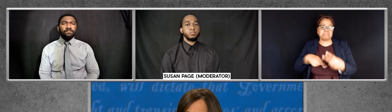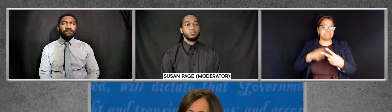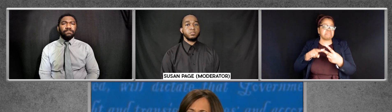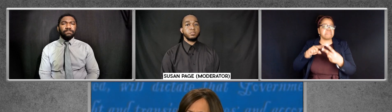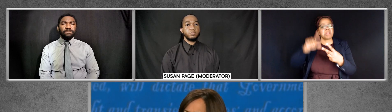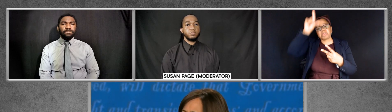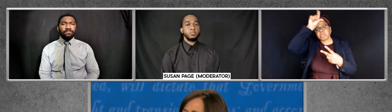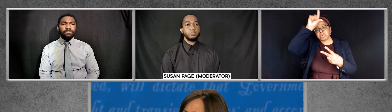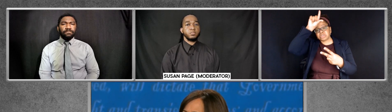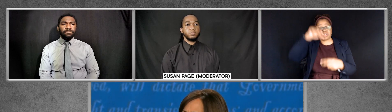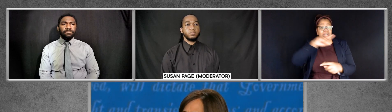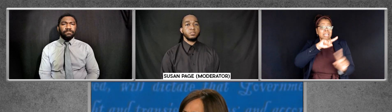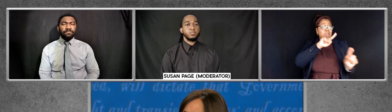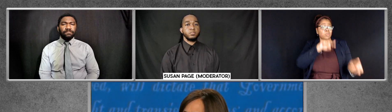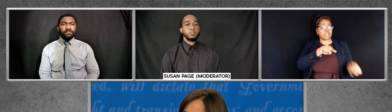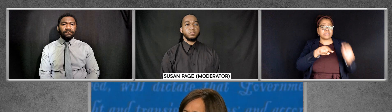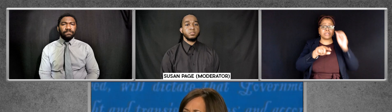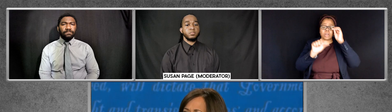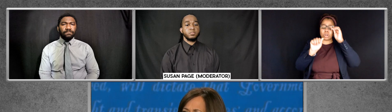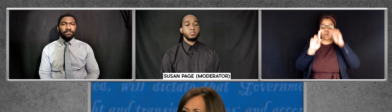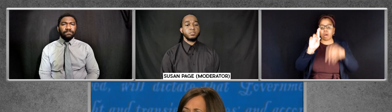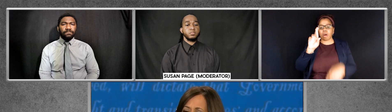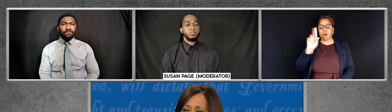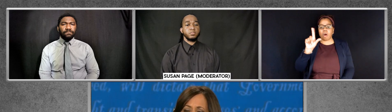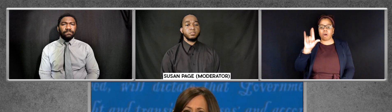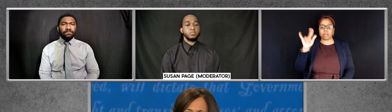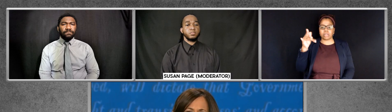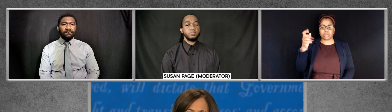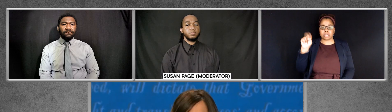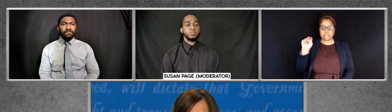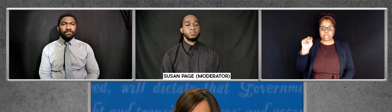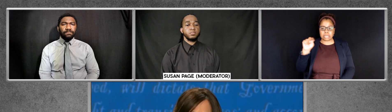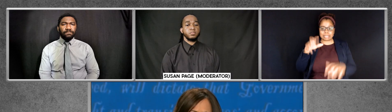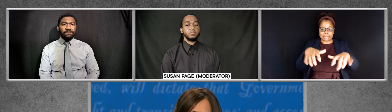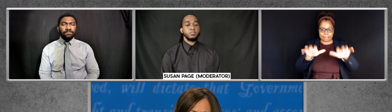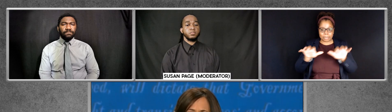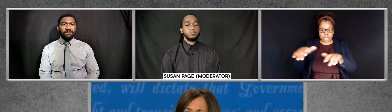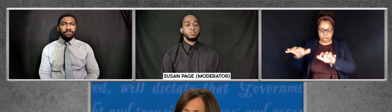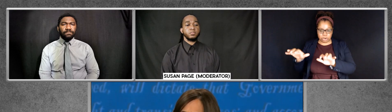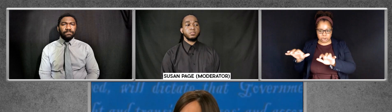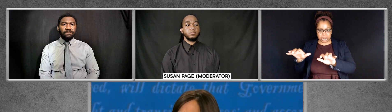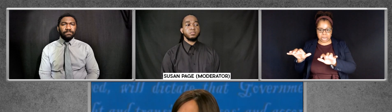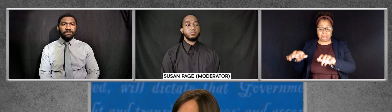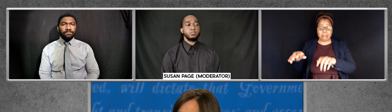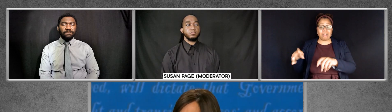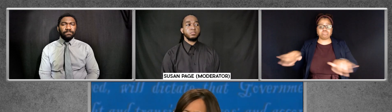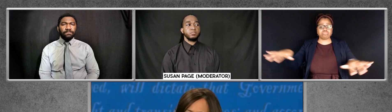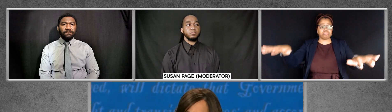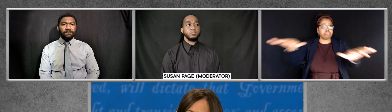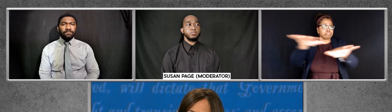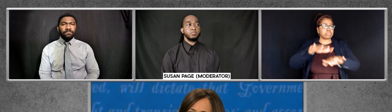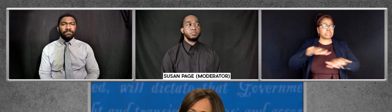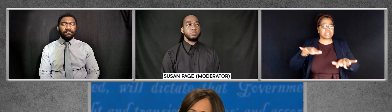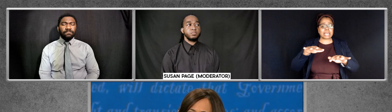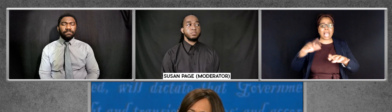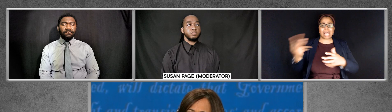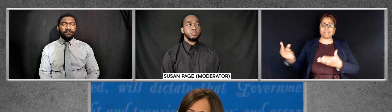Arlington Cemetery and stood above the graves of our fallen